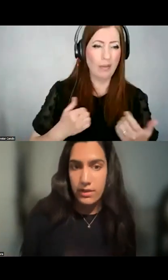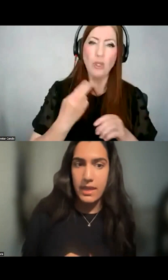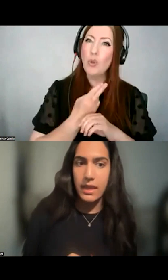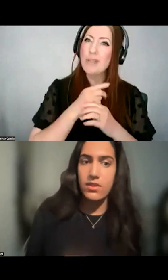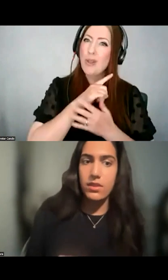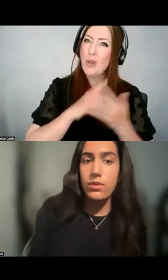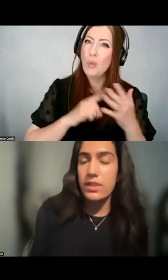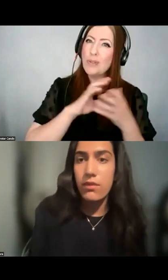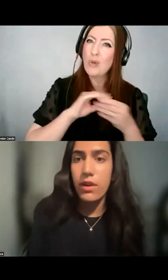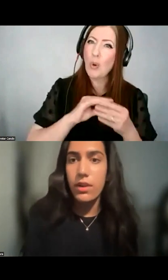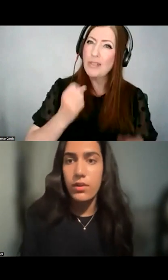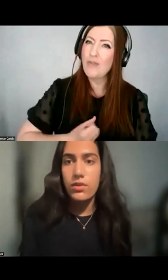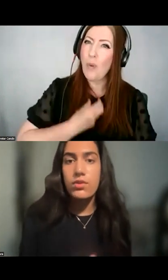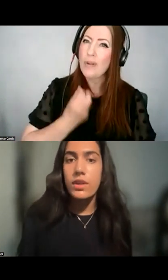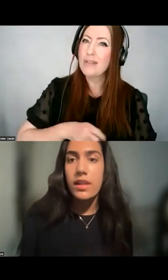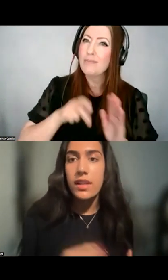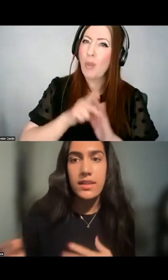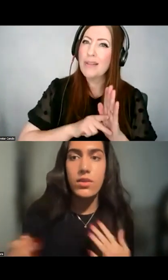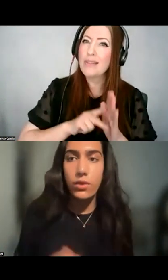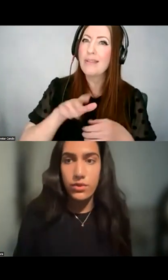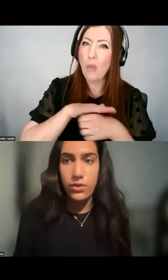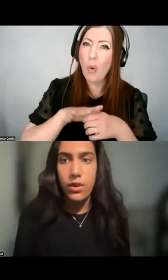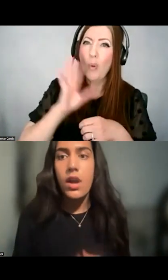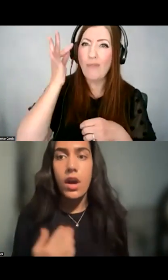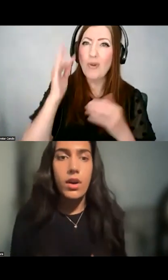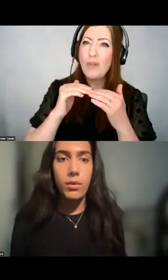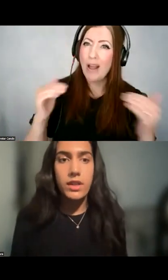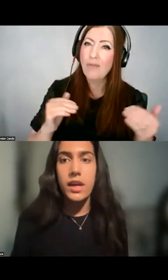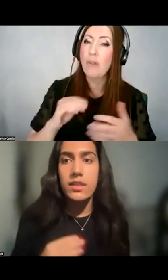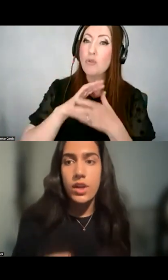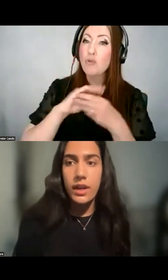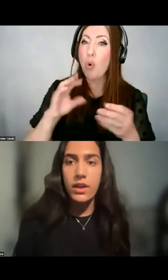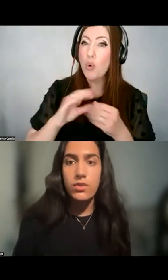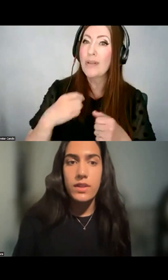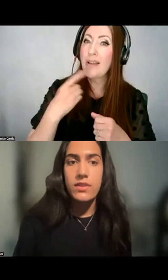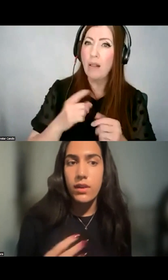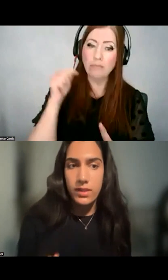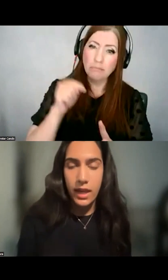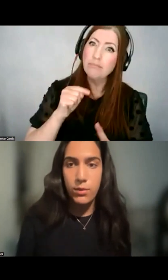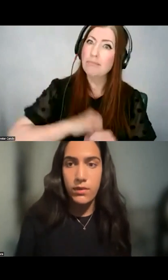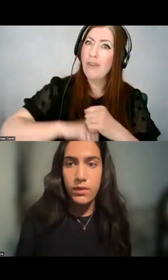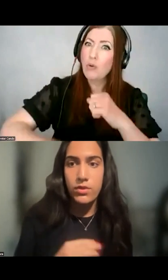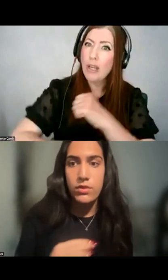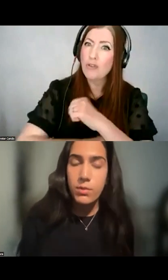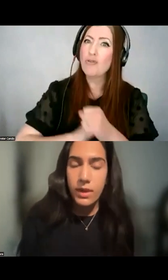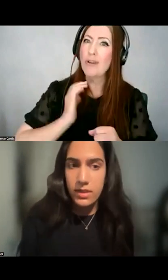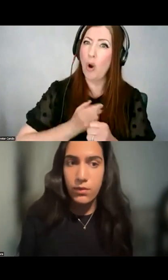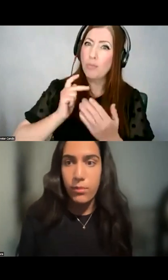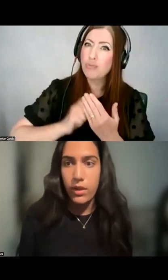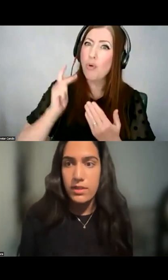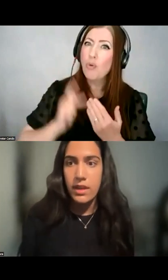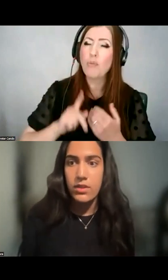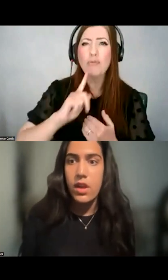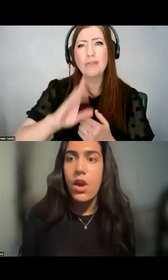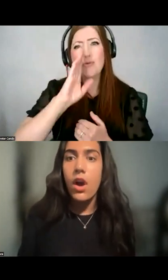in policymaking at the local, state, and federal level. So storytelling is at the cornerstone of our work. To us, sharing our stories is oftentimes one of the most direct ways to